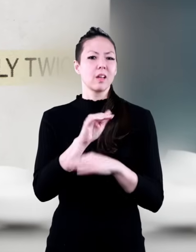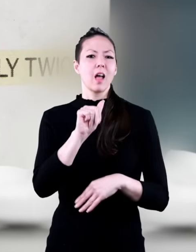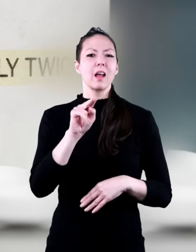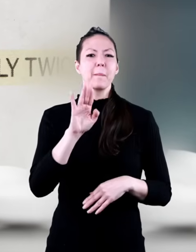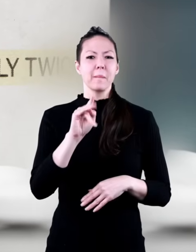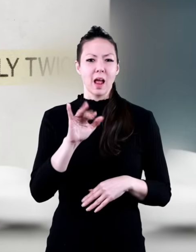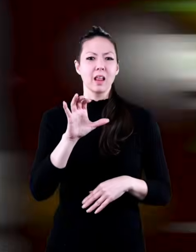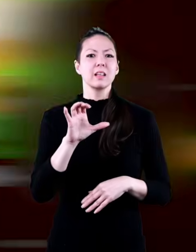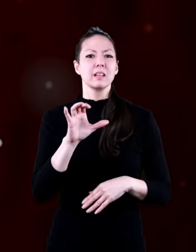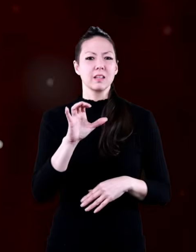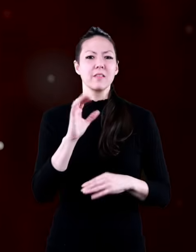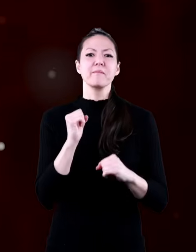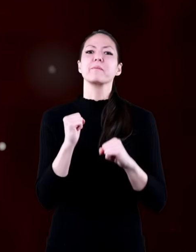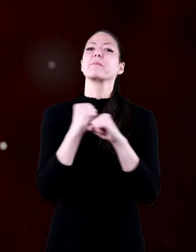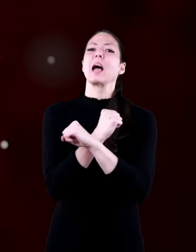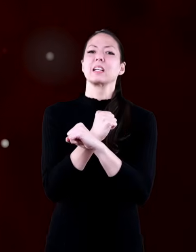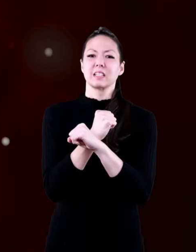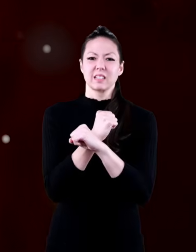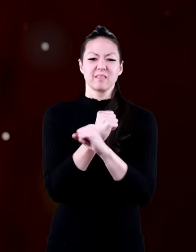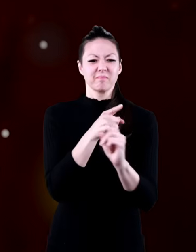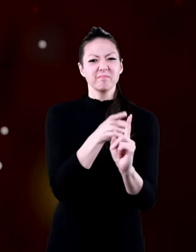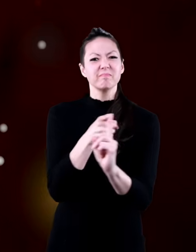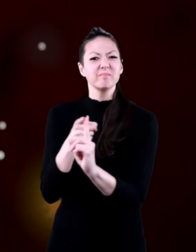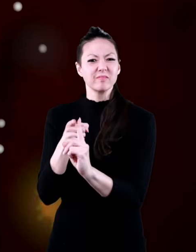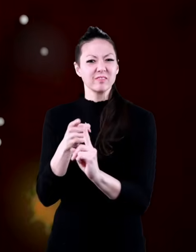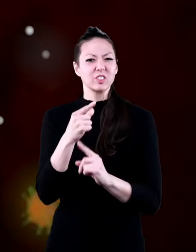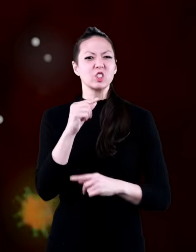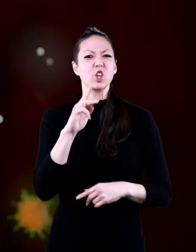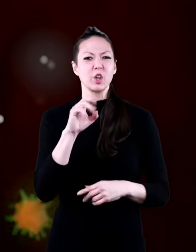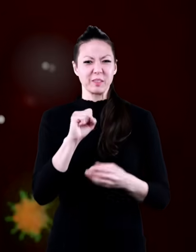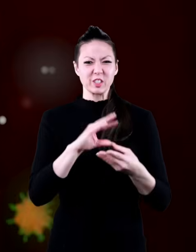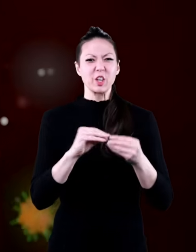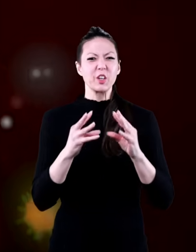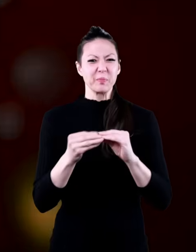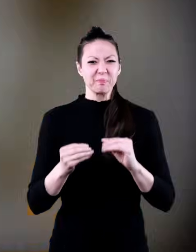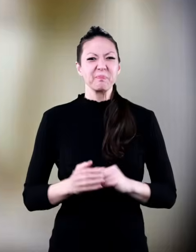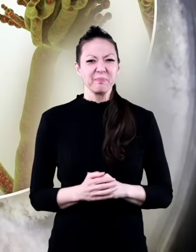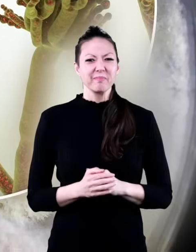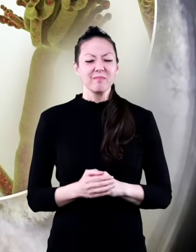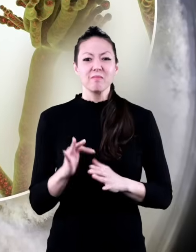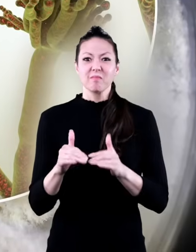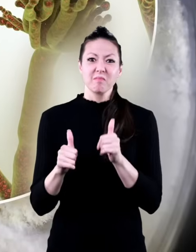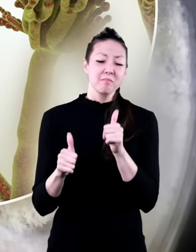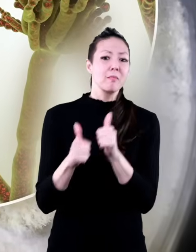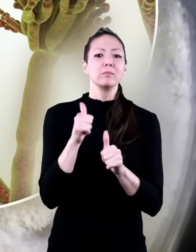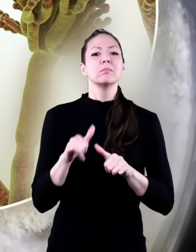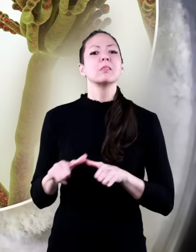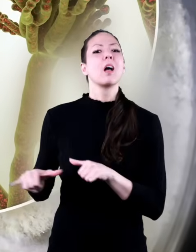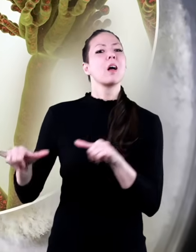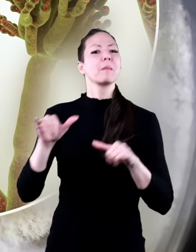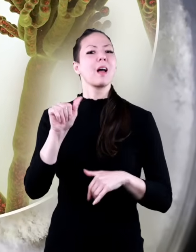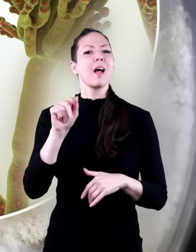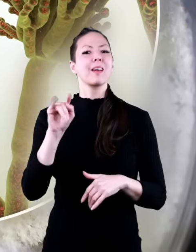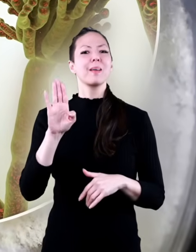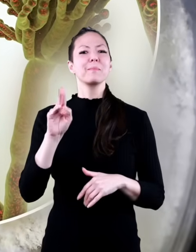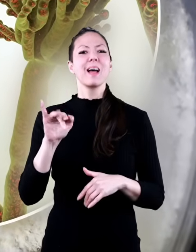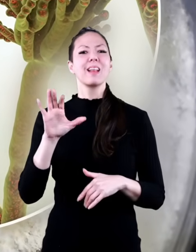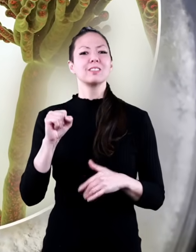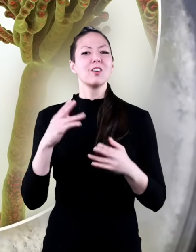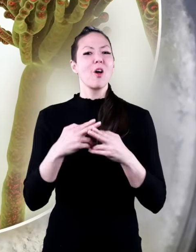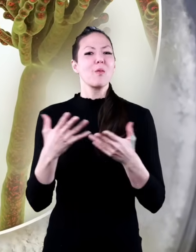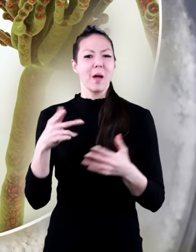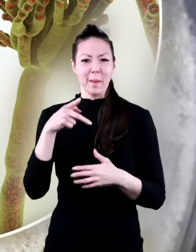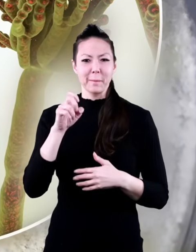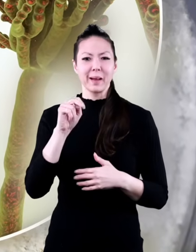antibiotic which helps fight these specific kinds of germs one of the most common antibiotics